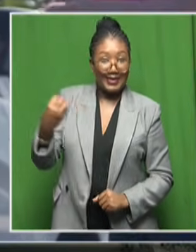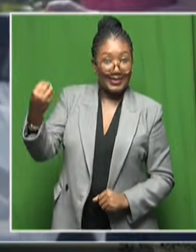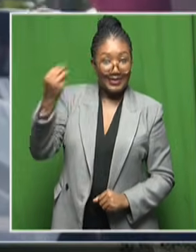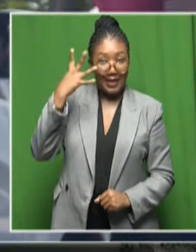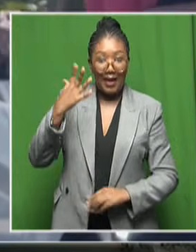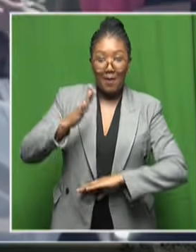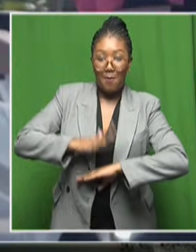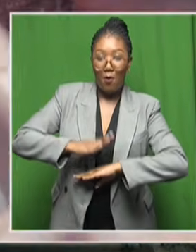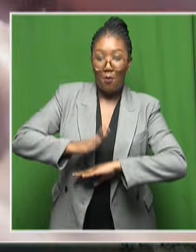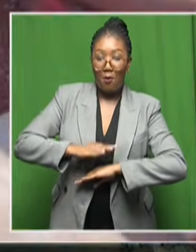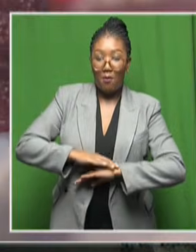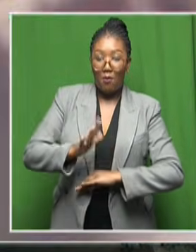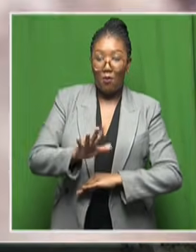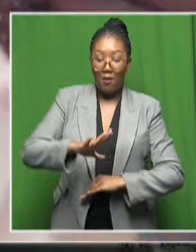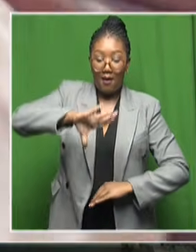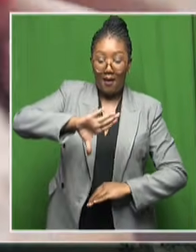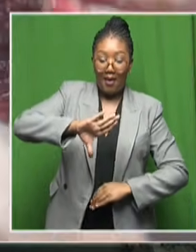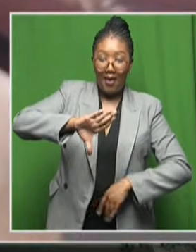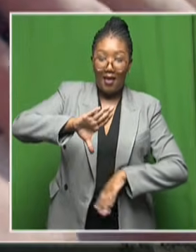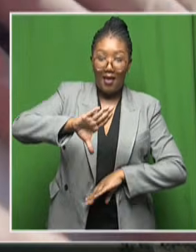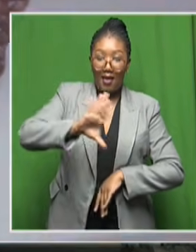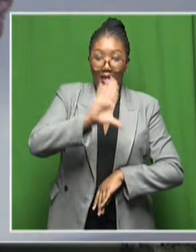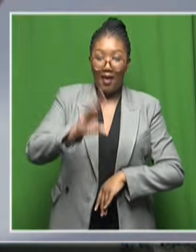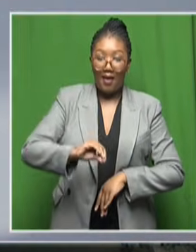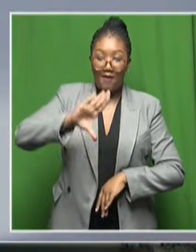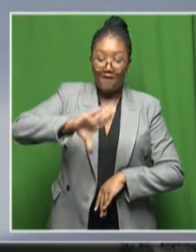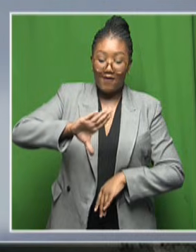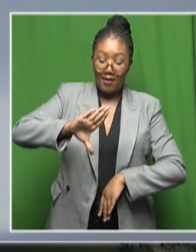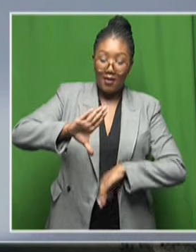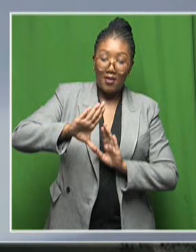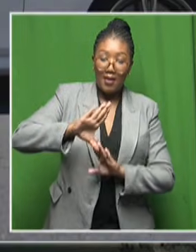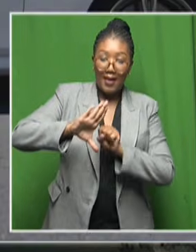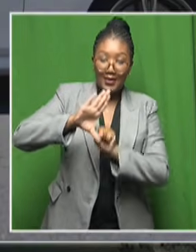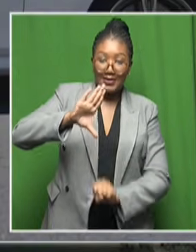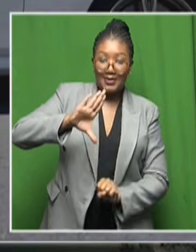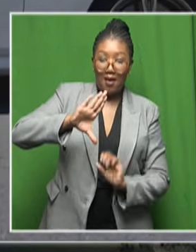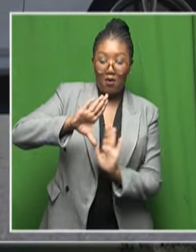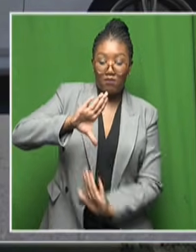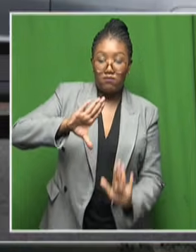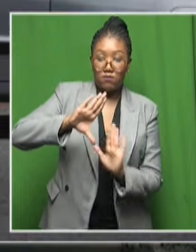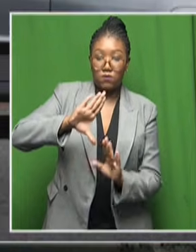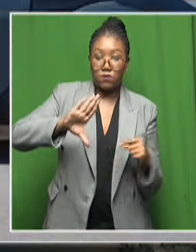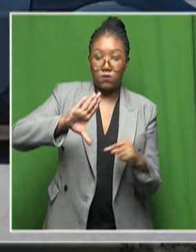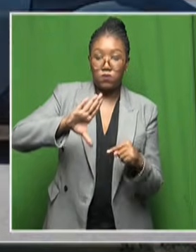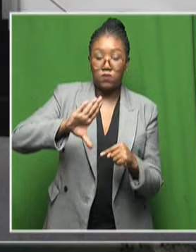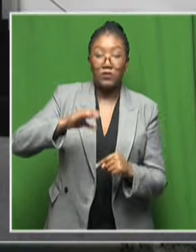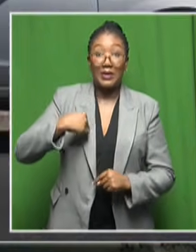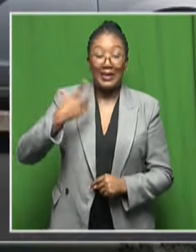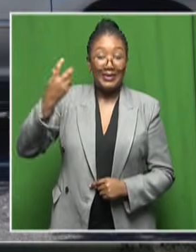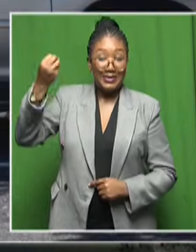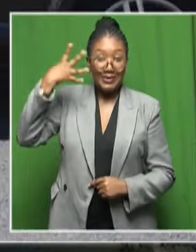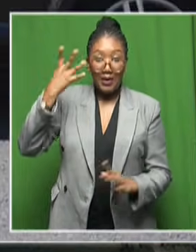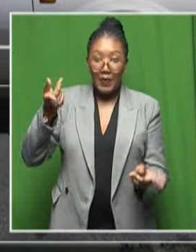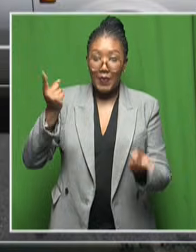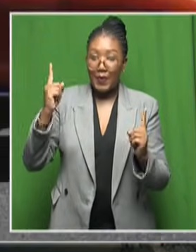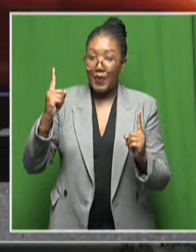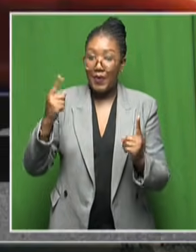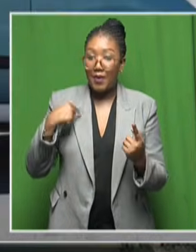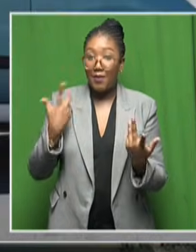have the added concern about the ozone thinning. So this means that in South Africa, the